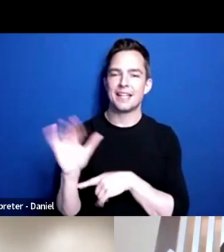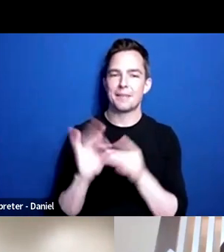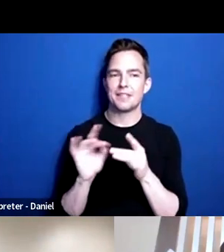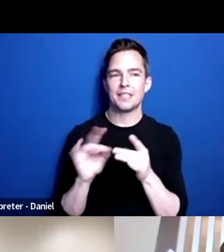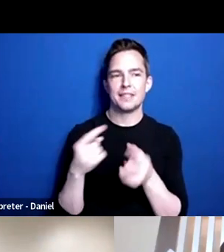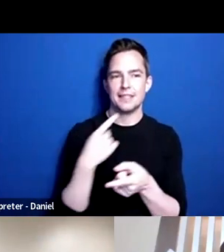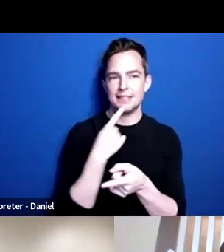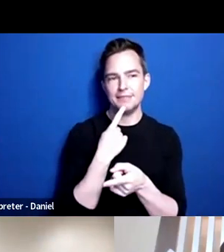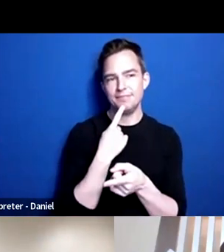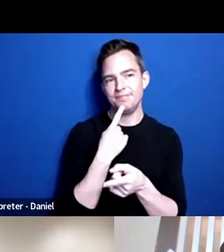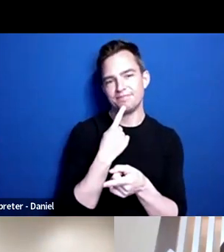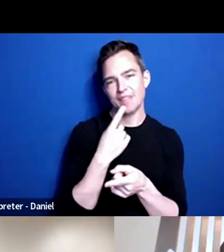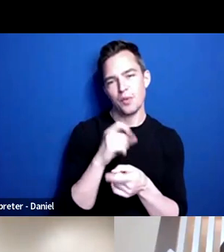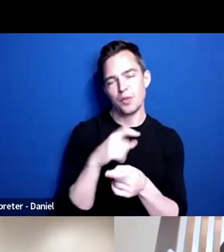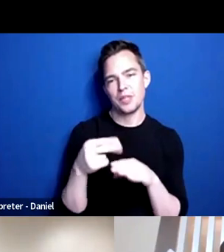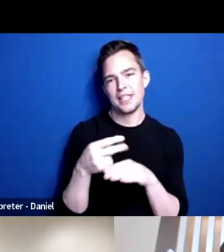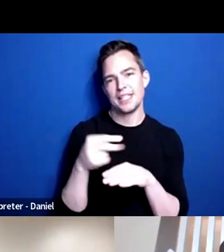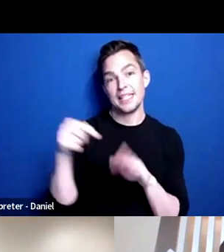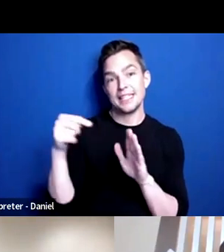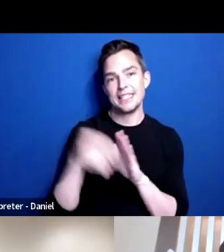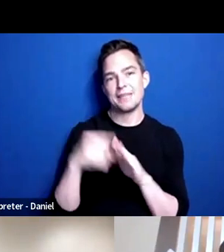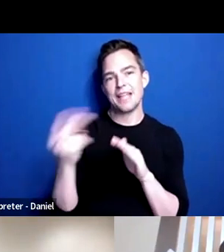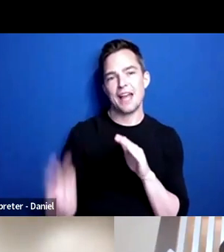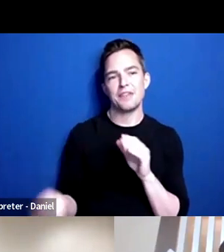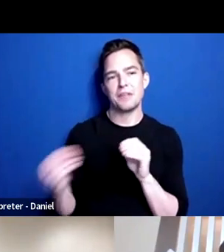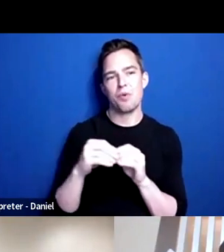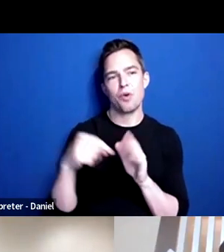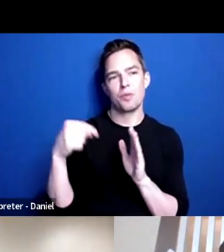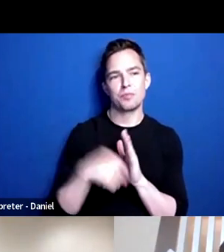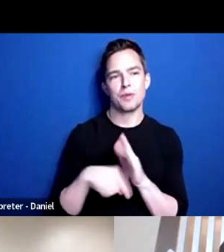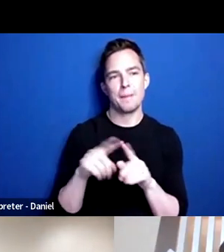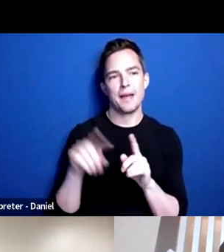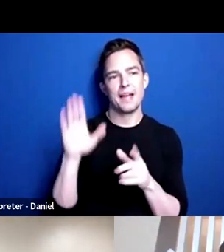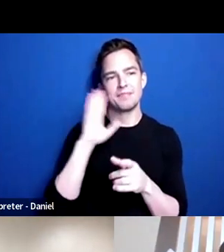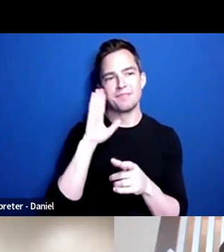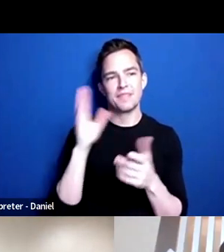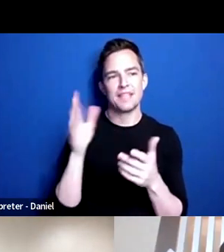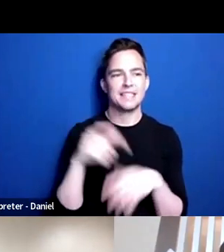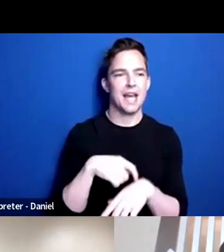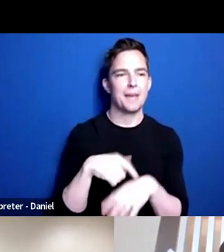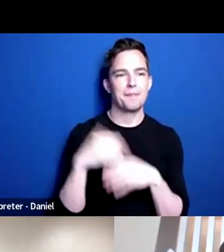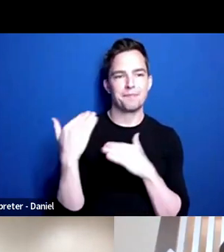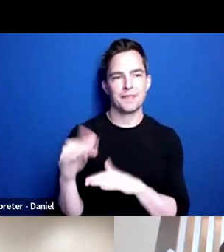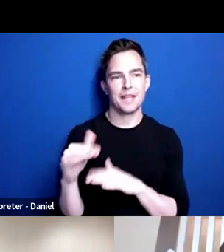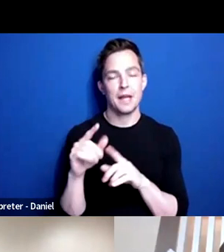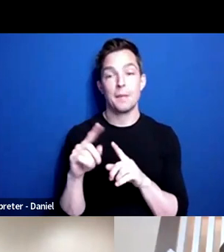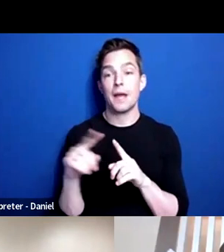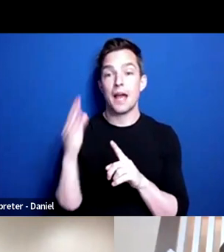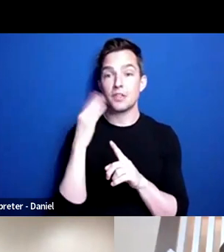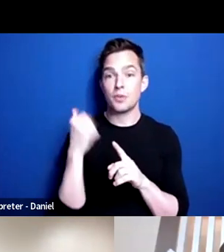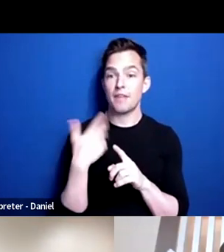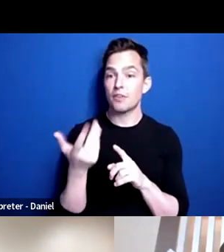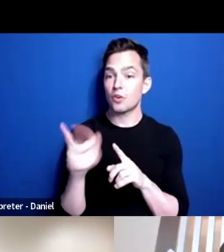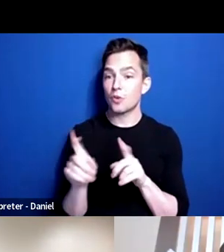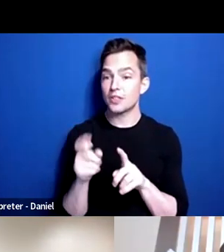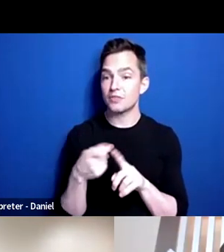love to deep dive into so much more, but time is what it is. And I know we probably got